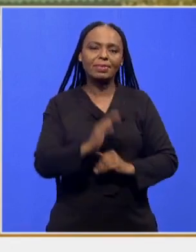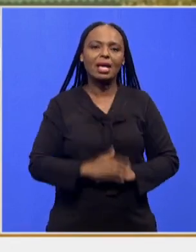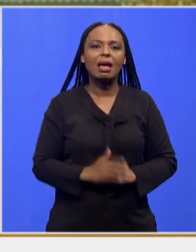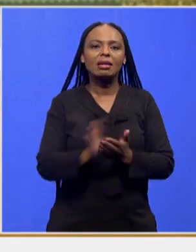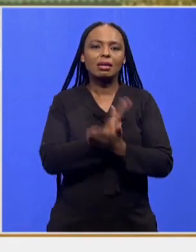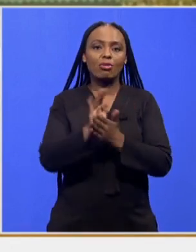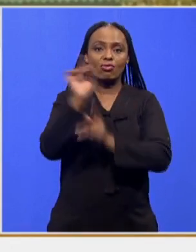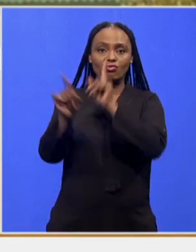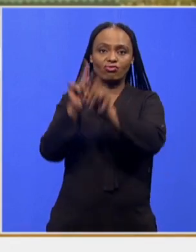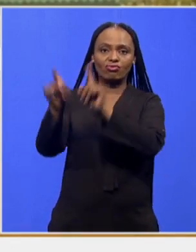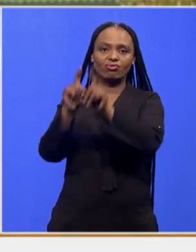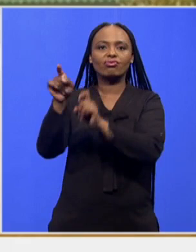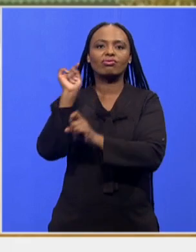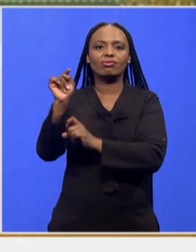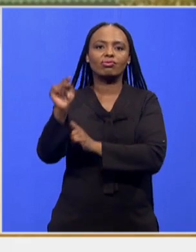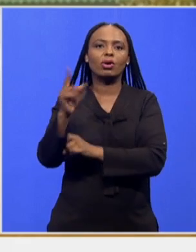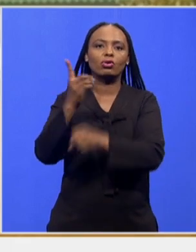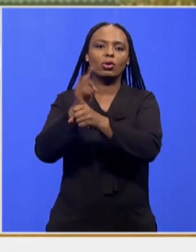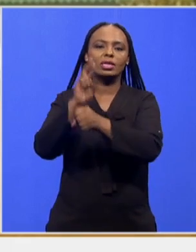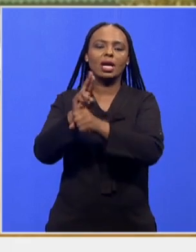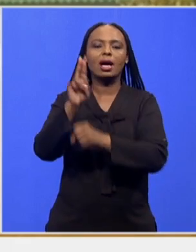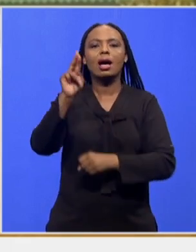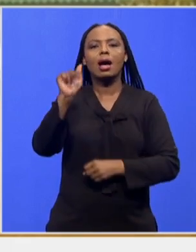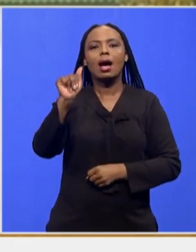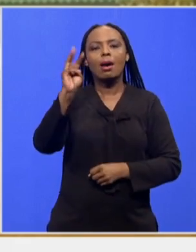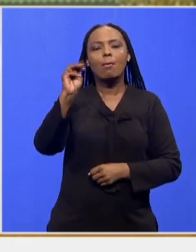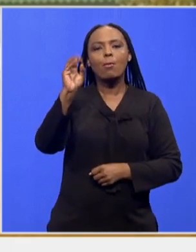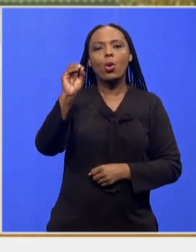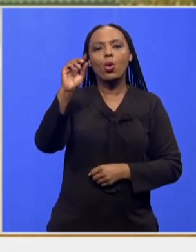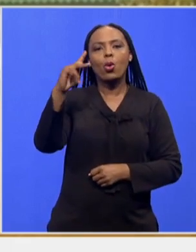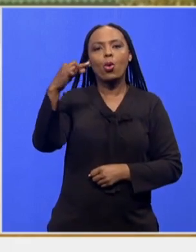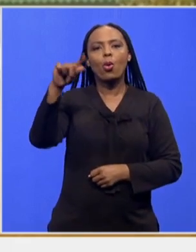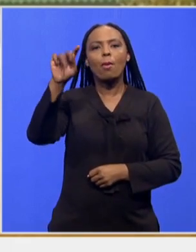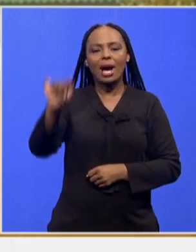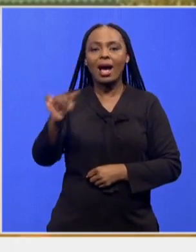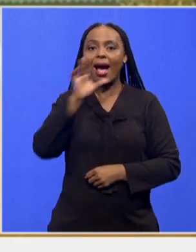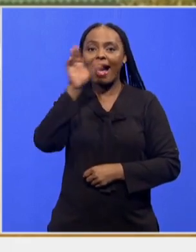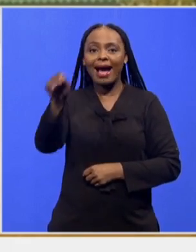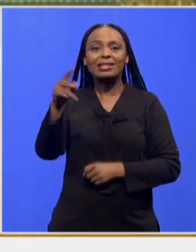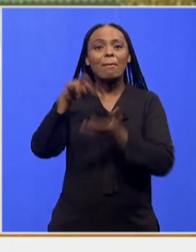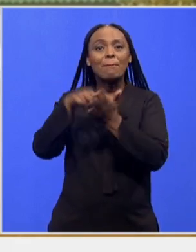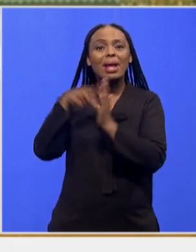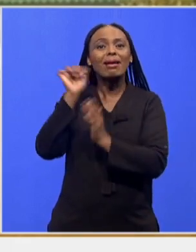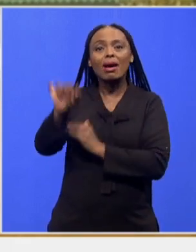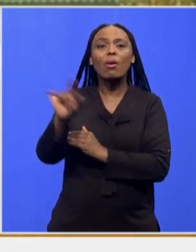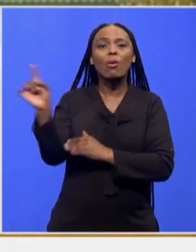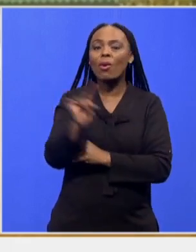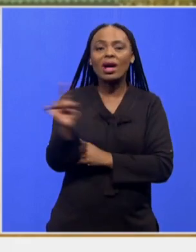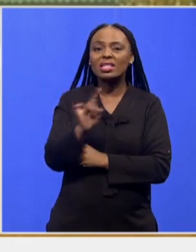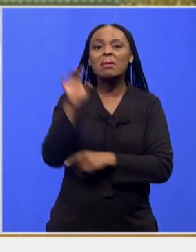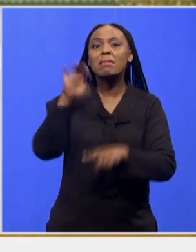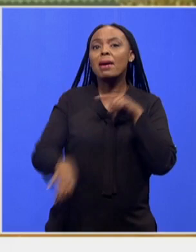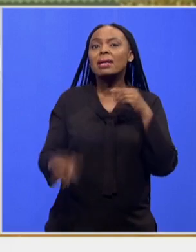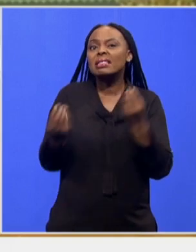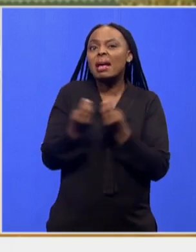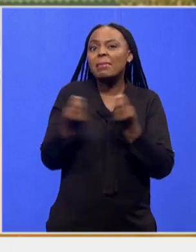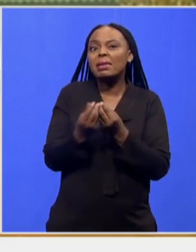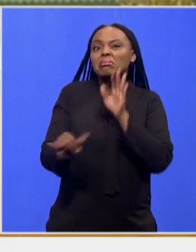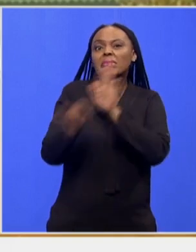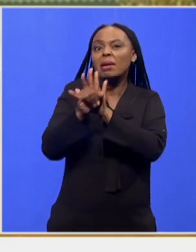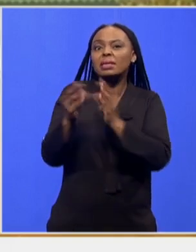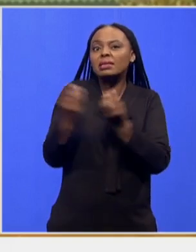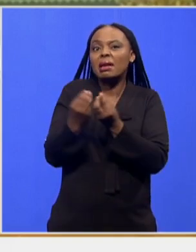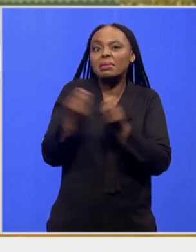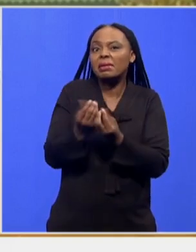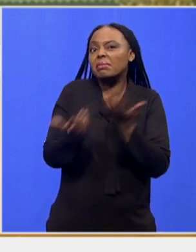posing to Dr. Ramokgopa, and just asking him what are his plans. Has he actually discovered anything?